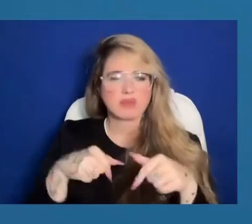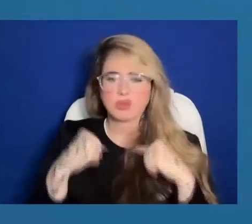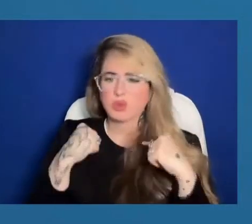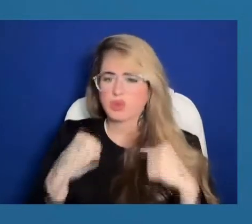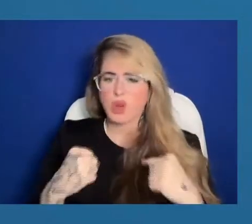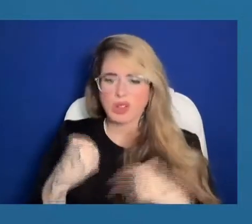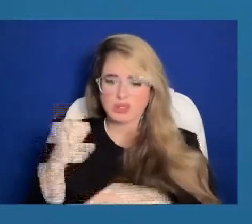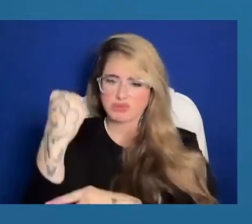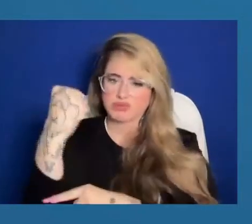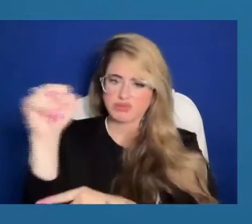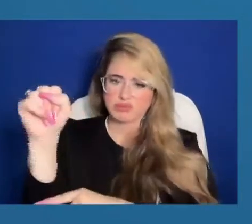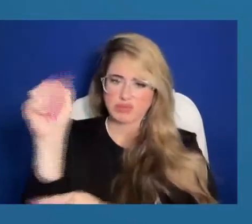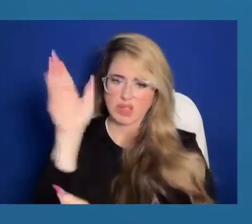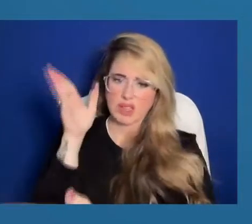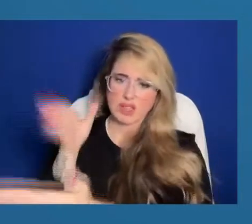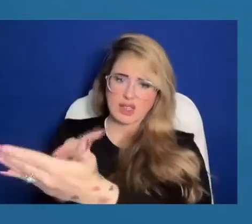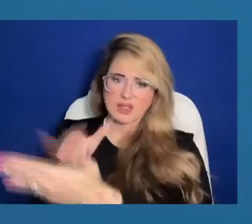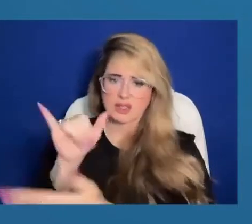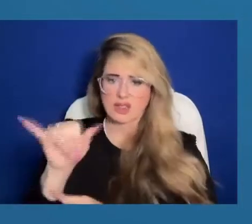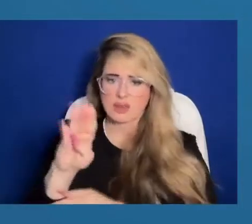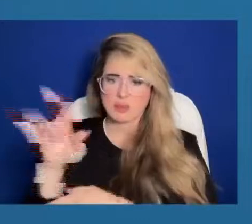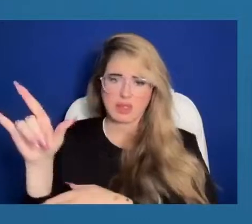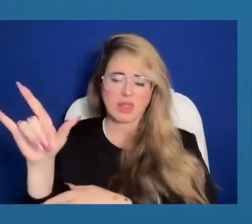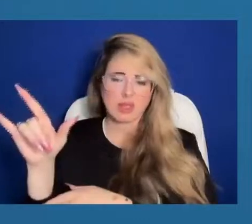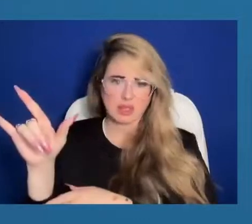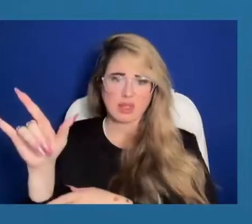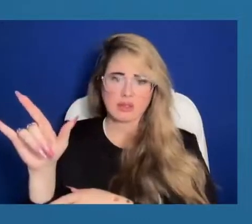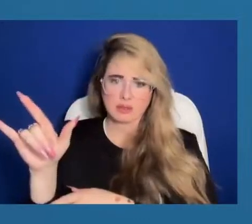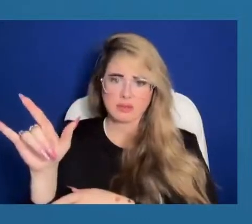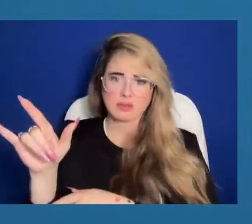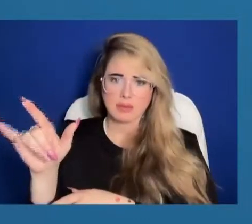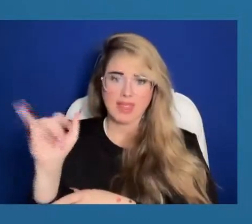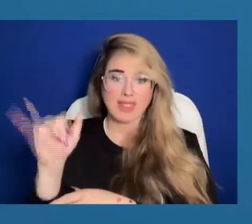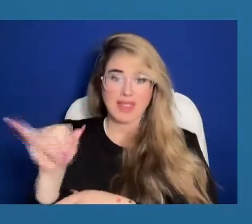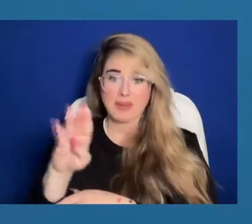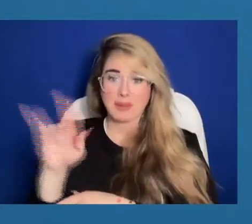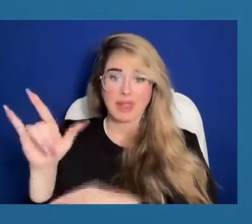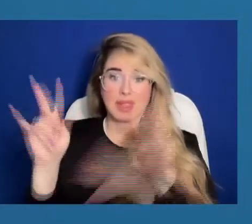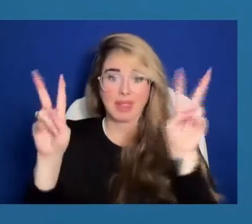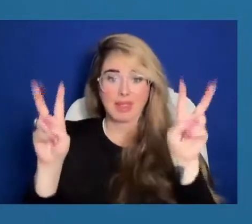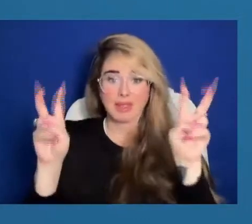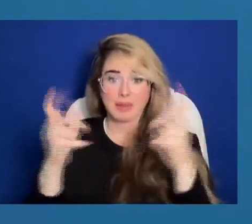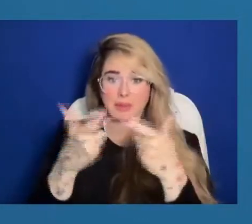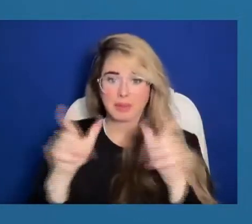package of the bill, which is to the so-called big,